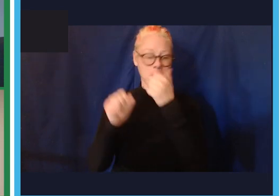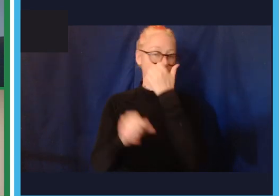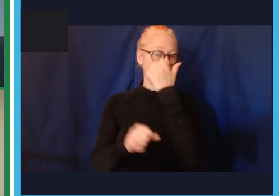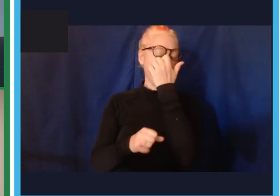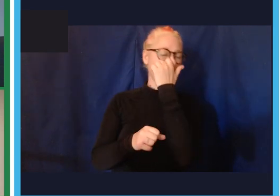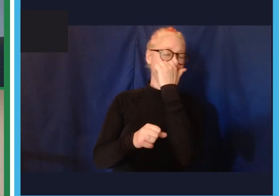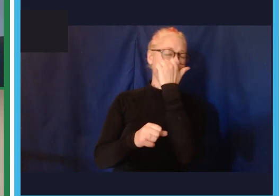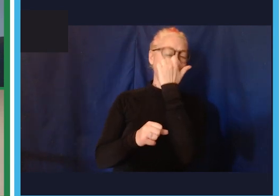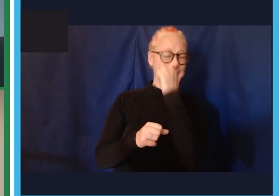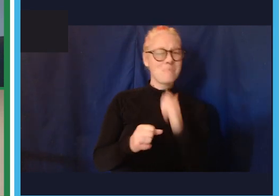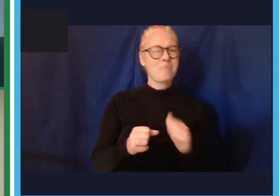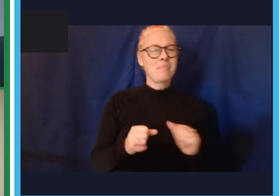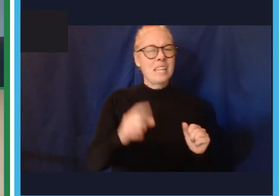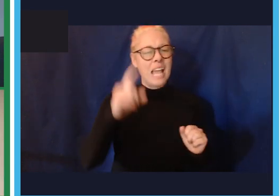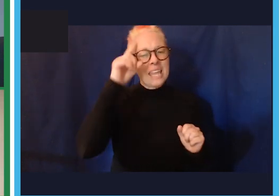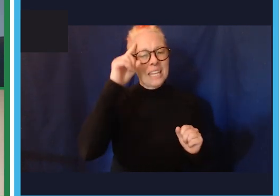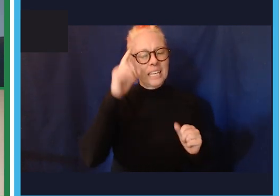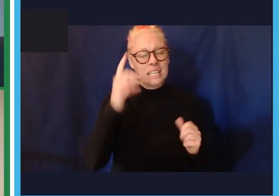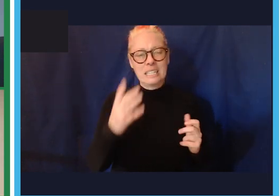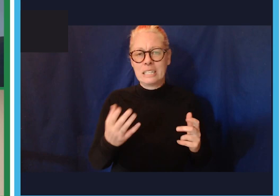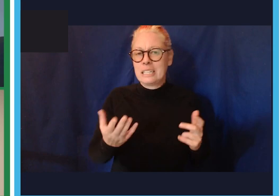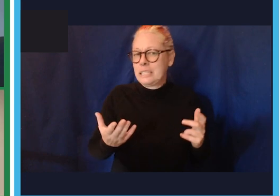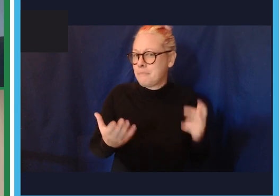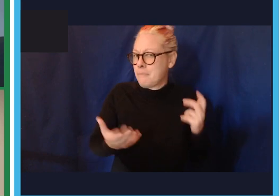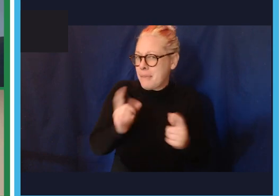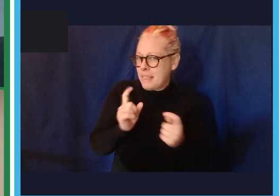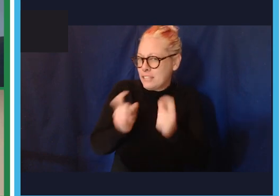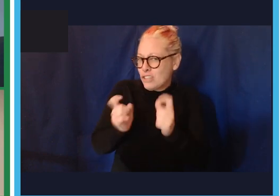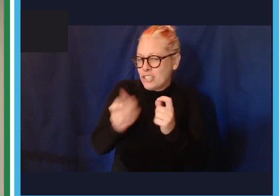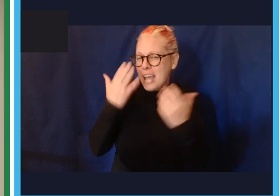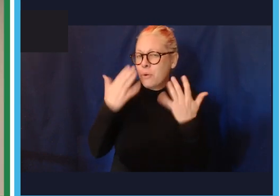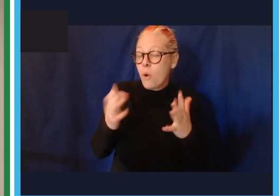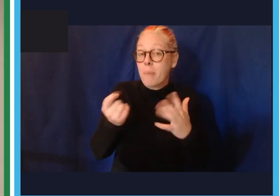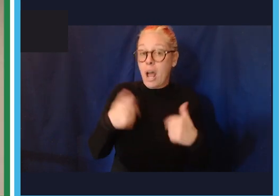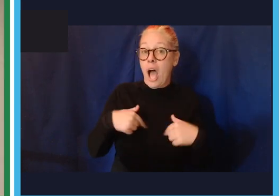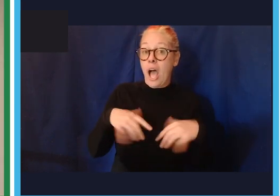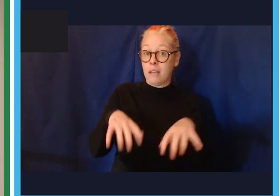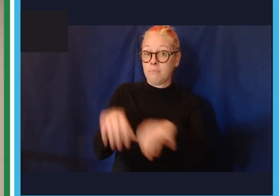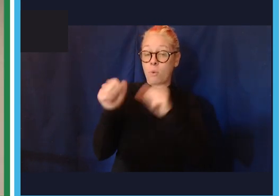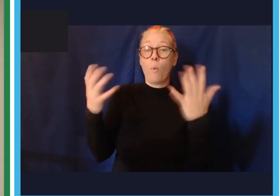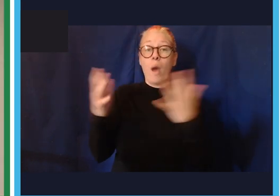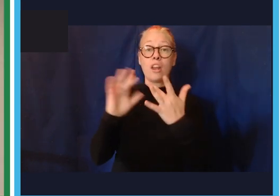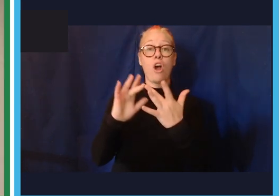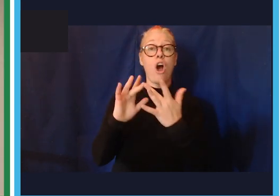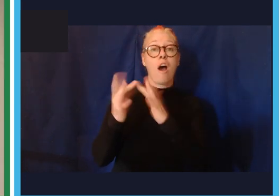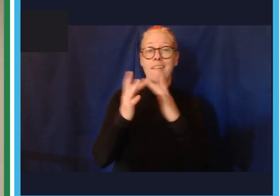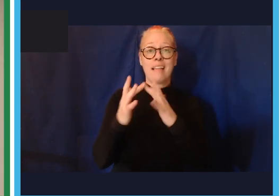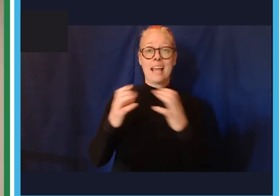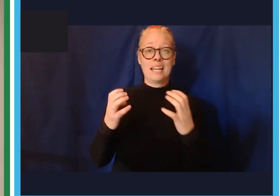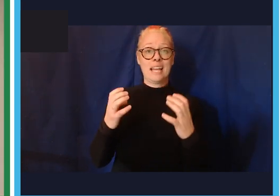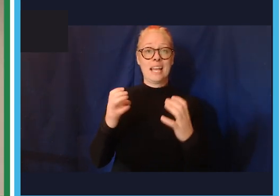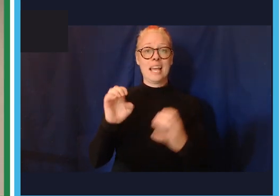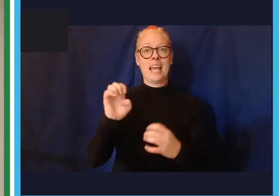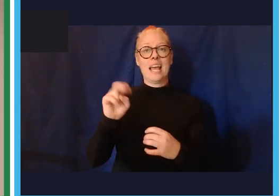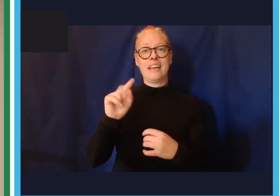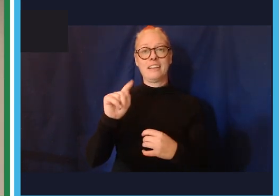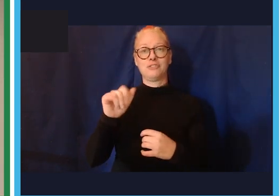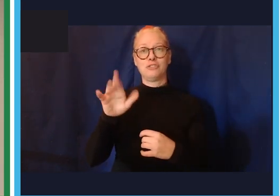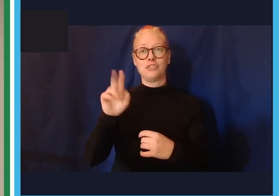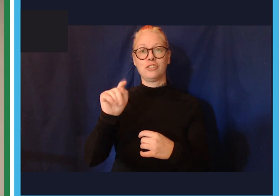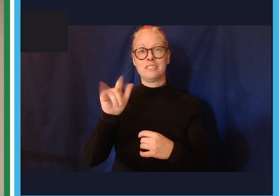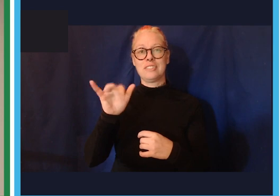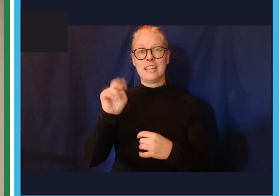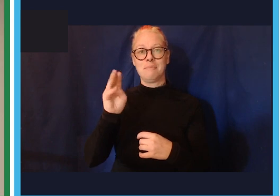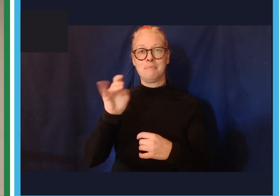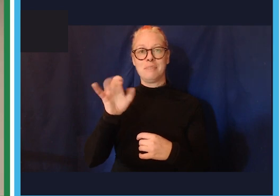lab. But everything he said is absolutely apt. It's a bunch of people